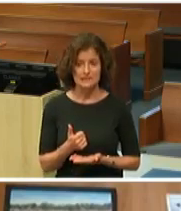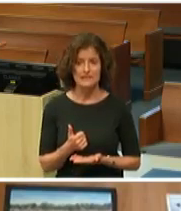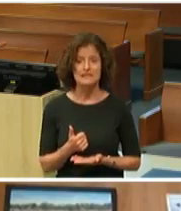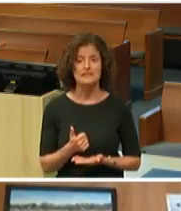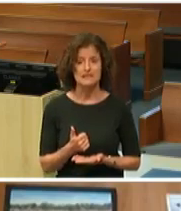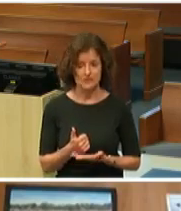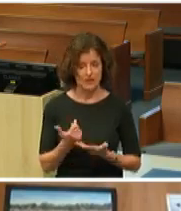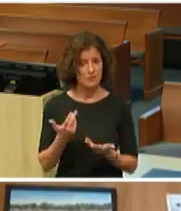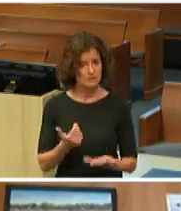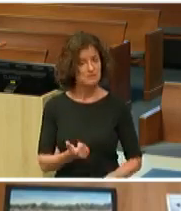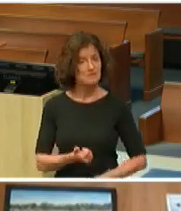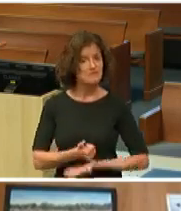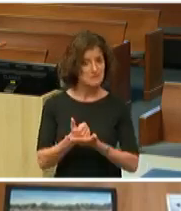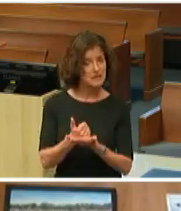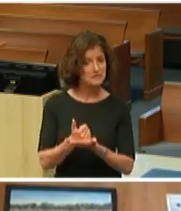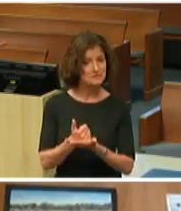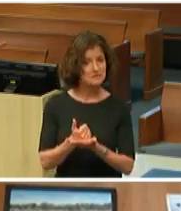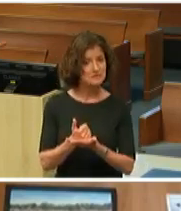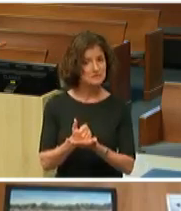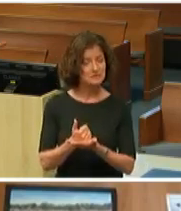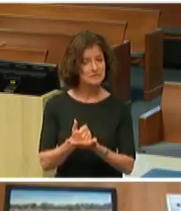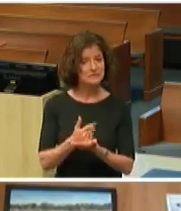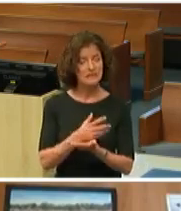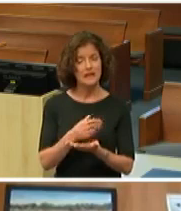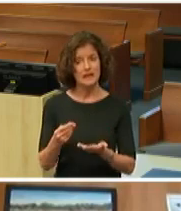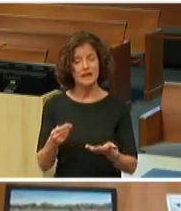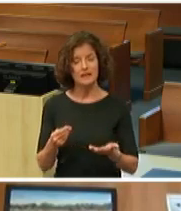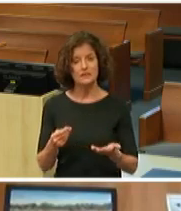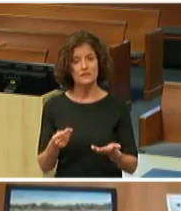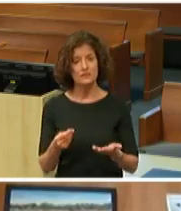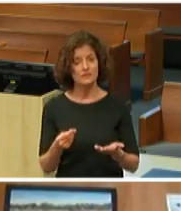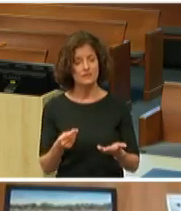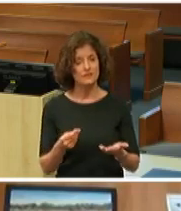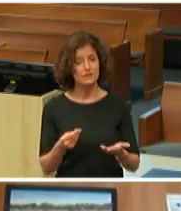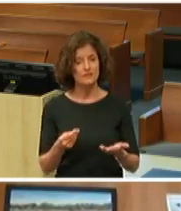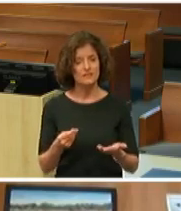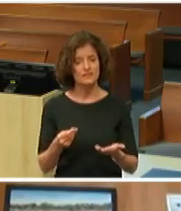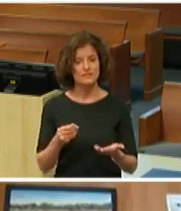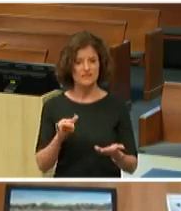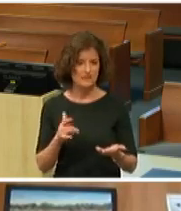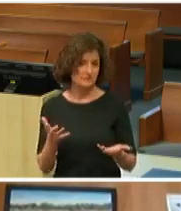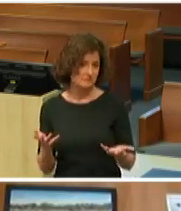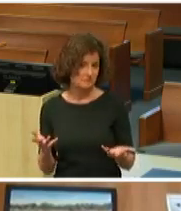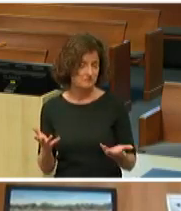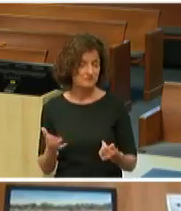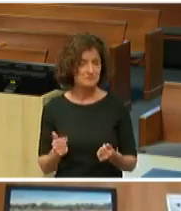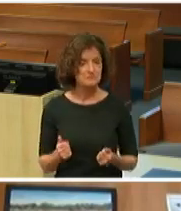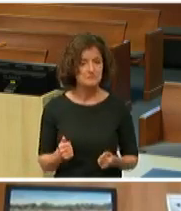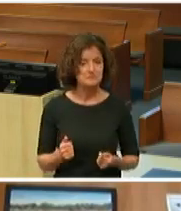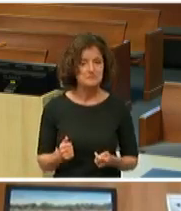that would be beneficial, and that they that is sufficient.